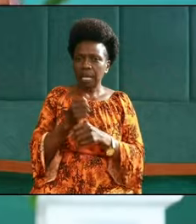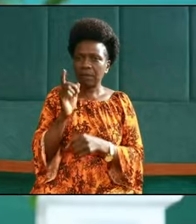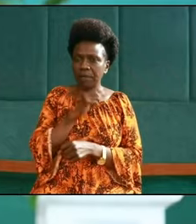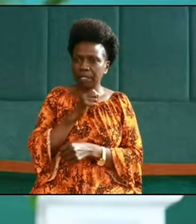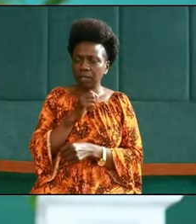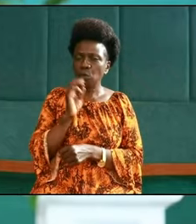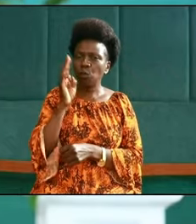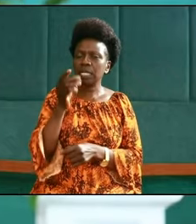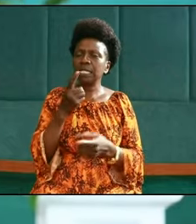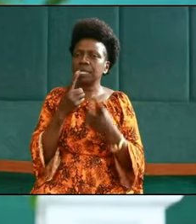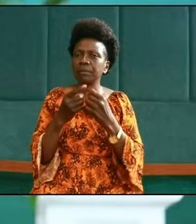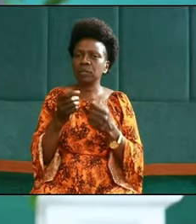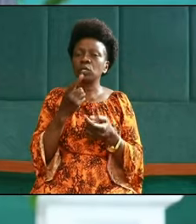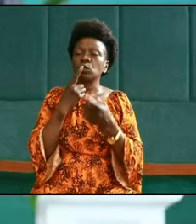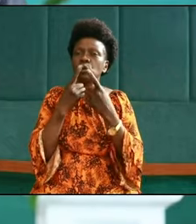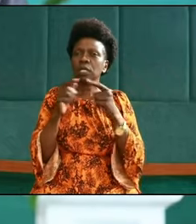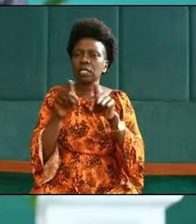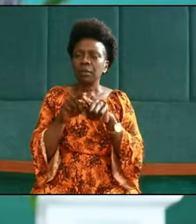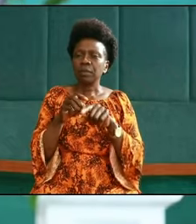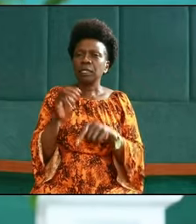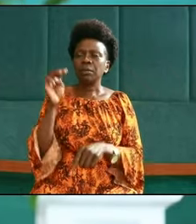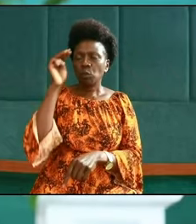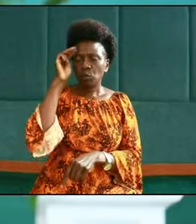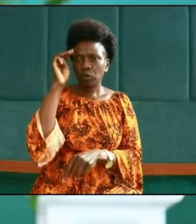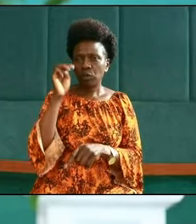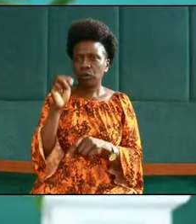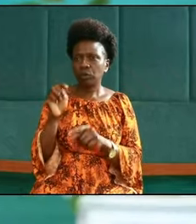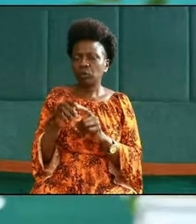also be told as a memorial to her.